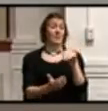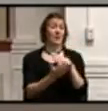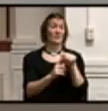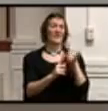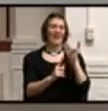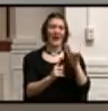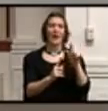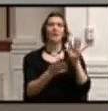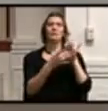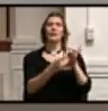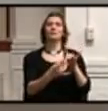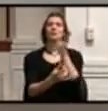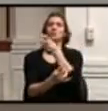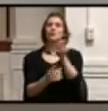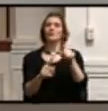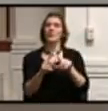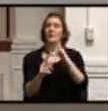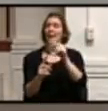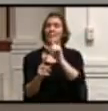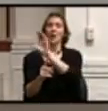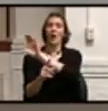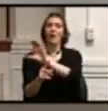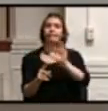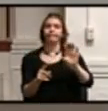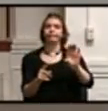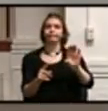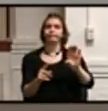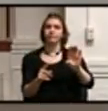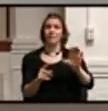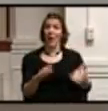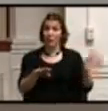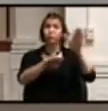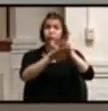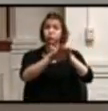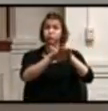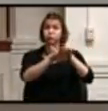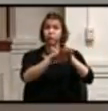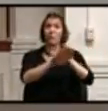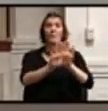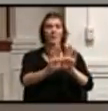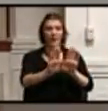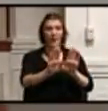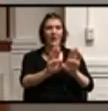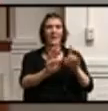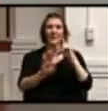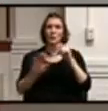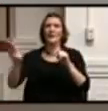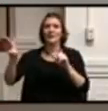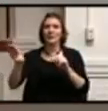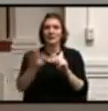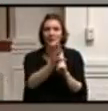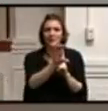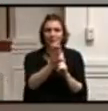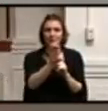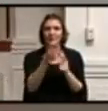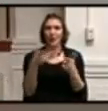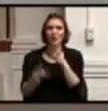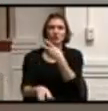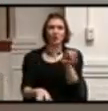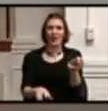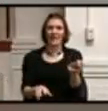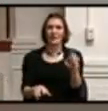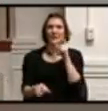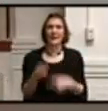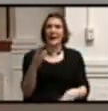$765,000, was due to a transfer from the capital fund. So even though it's a big increase in fund balance, it's associated with a transfer from